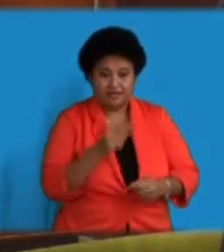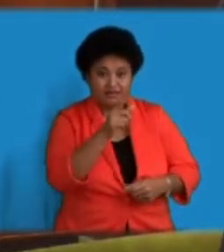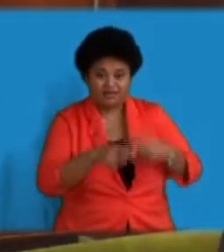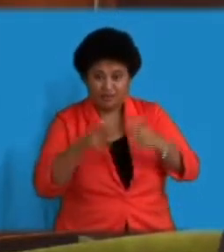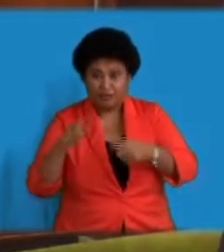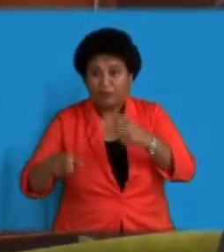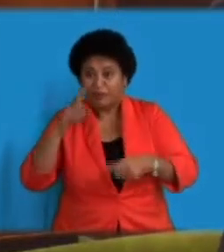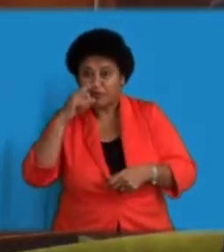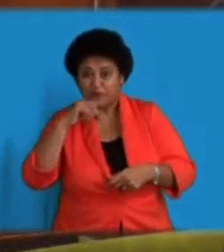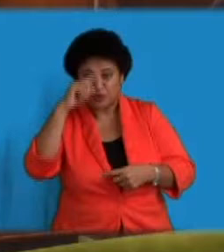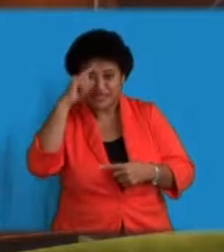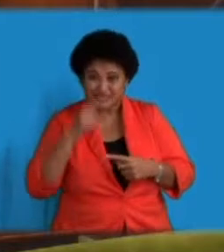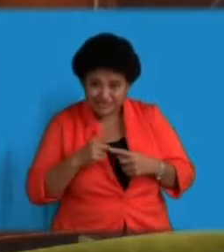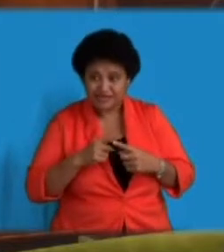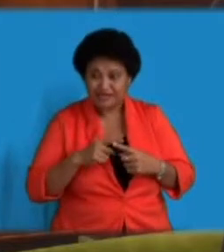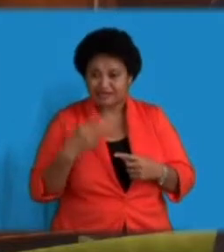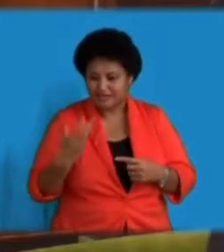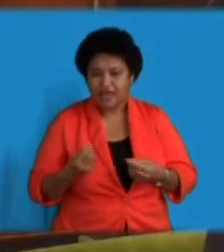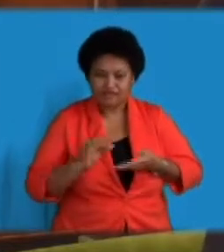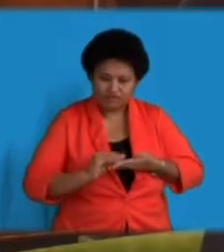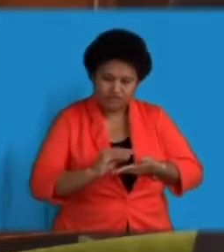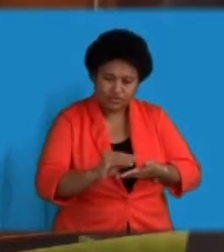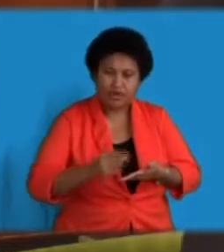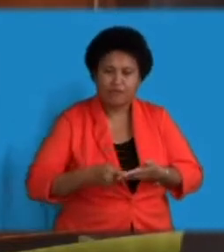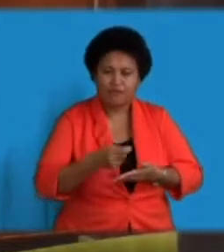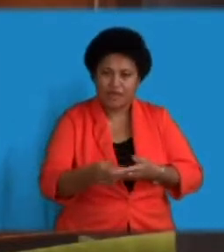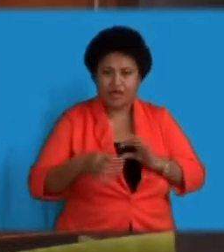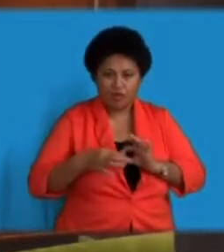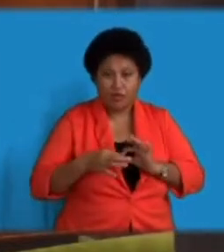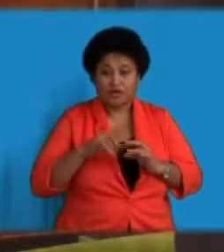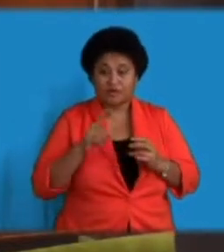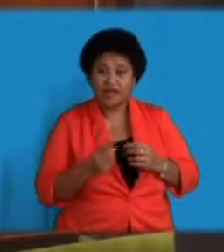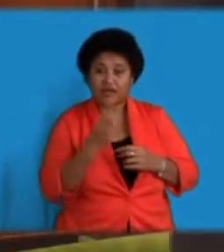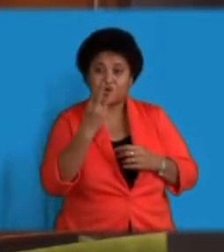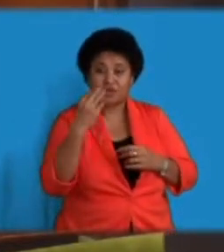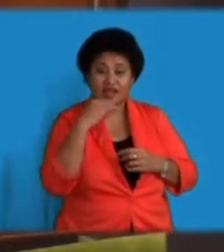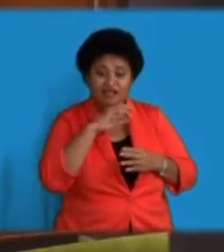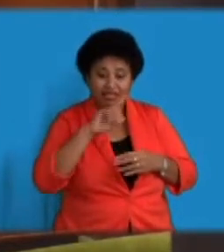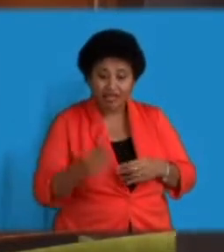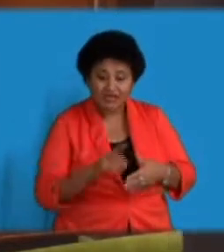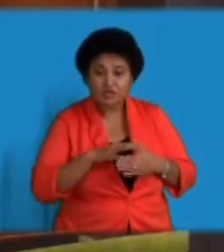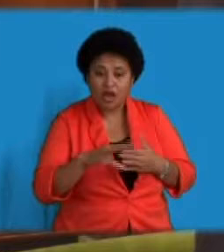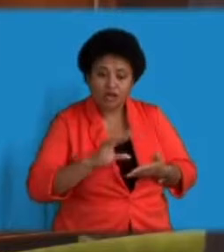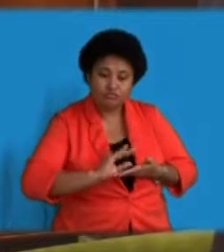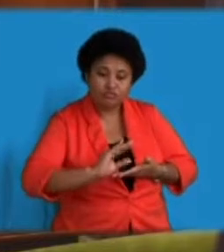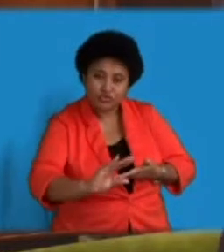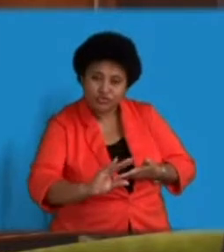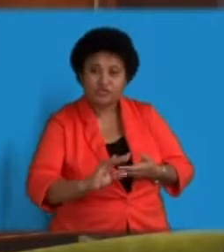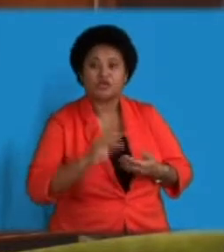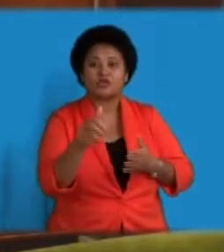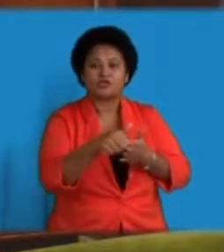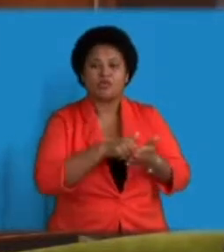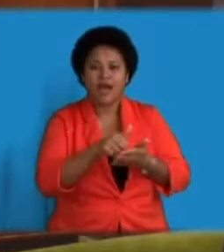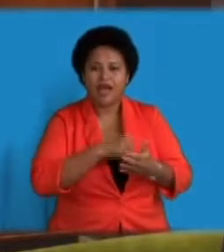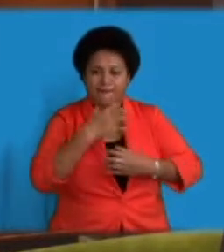dialysis. Madam Speaker, the government has allocated $300,000 over 2 years for the purchase of supplies for dialysis